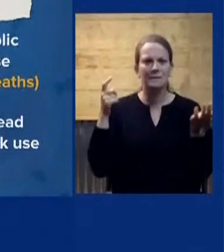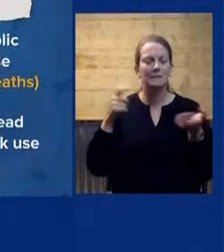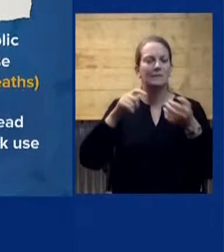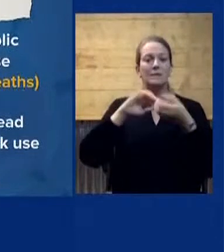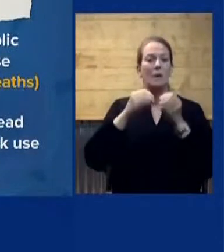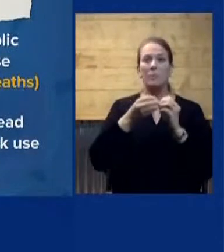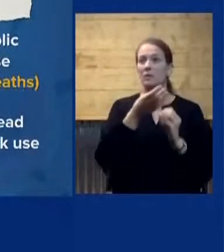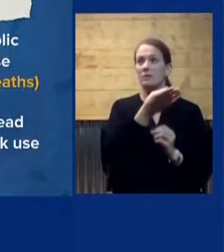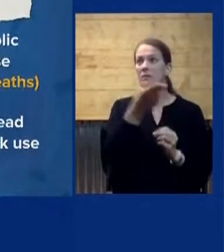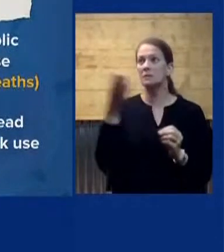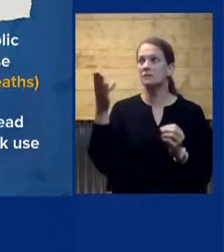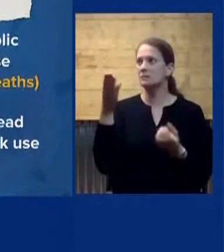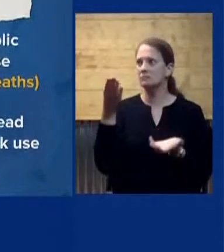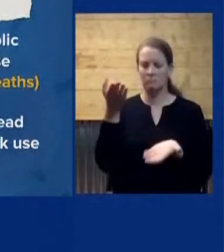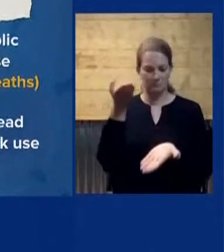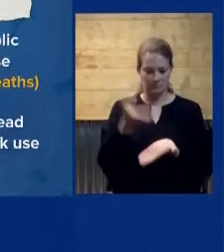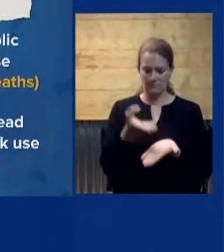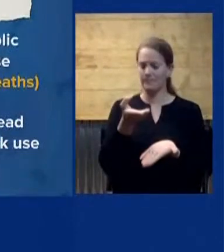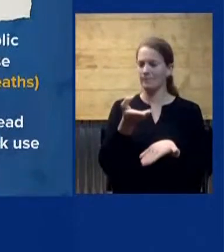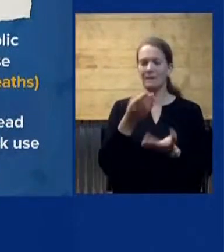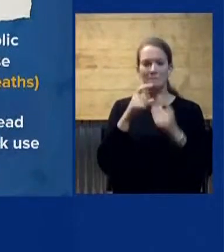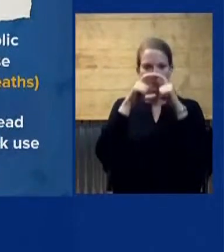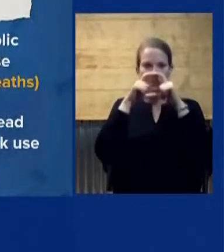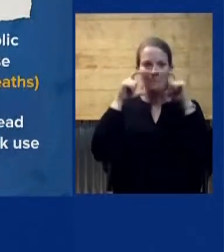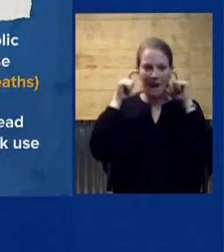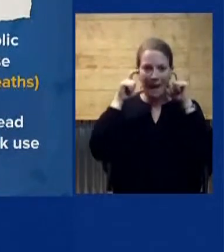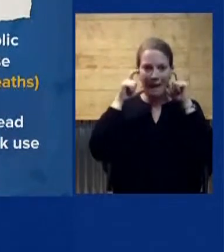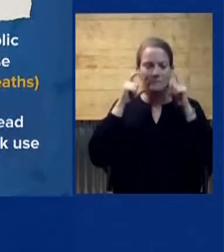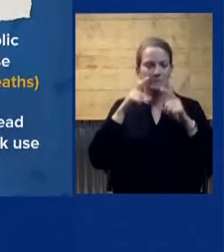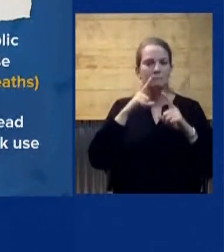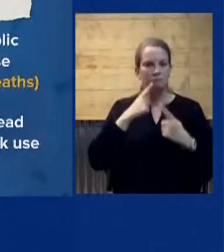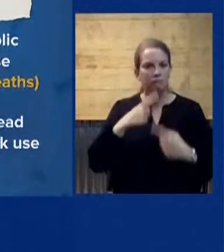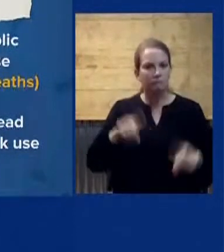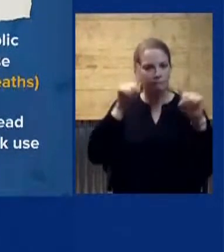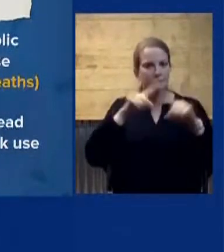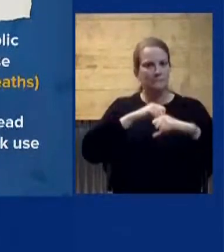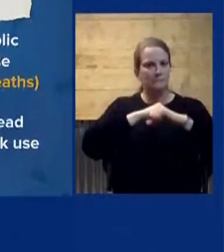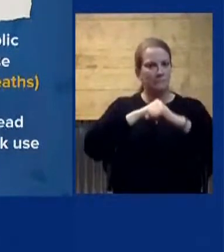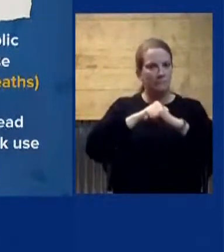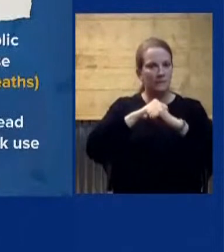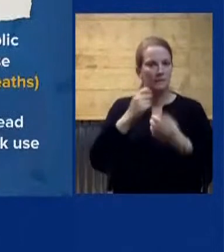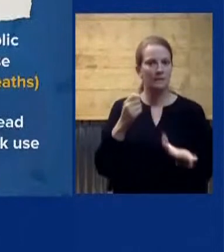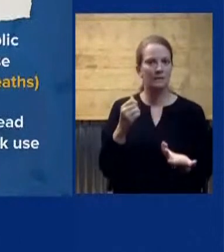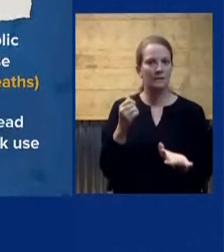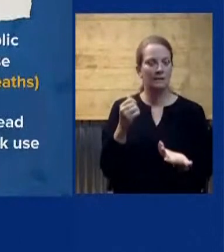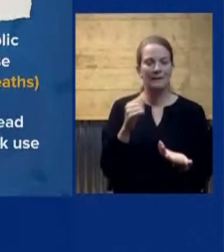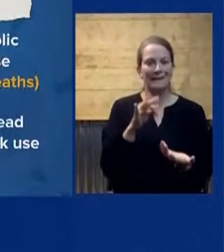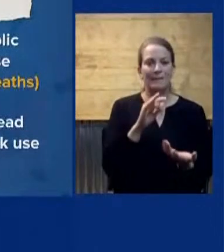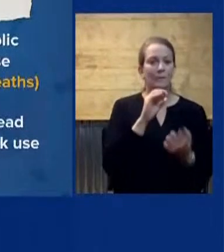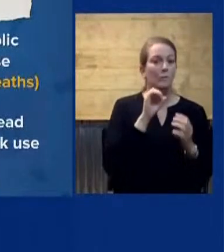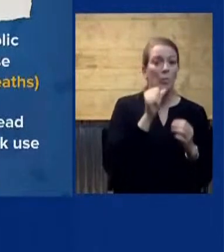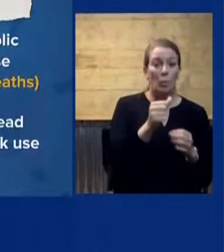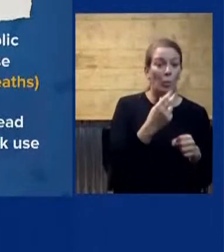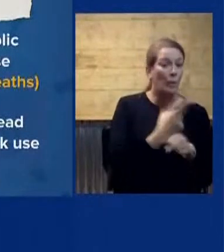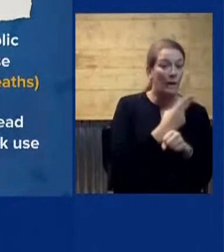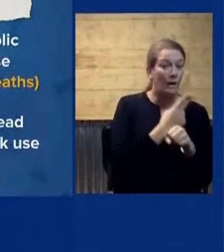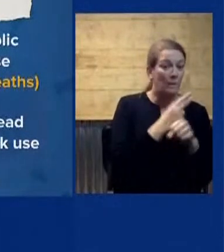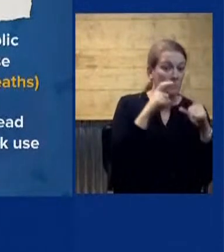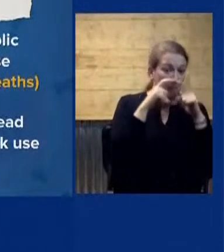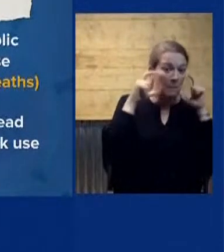you that it works and that if you don't do it, 45,000 more people will